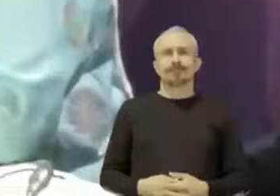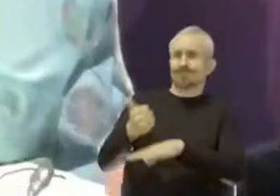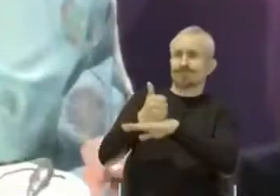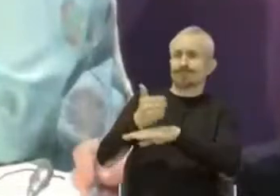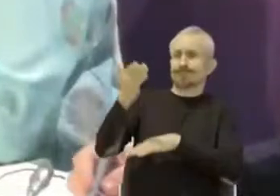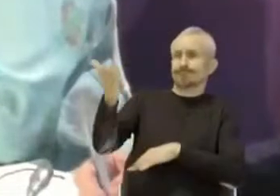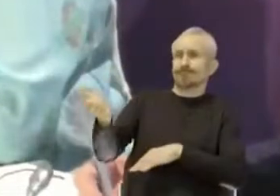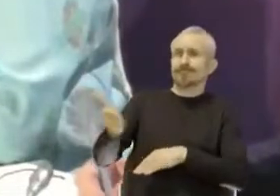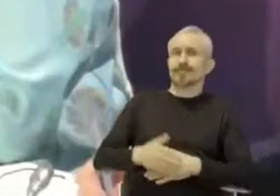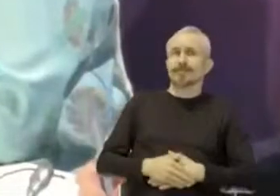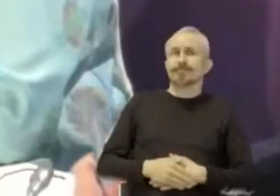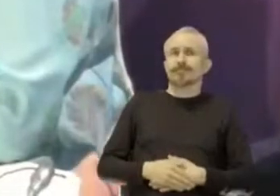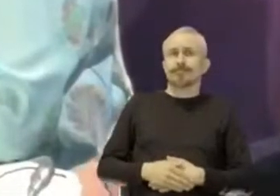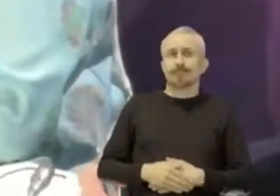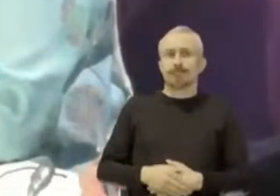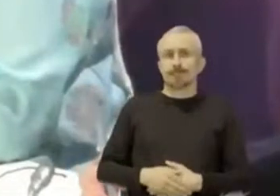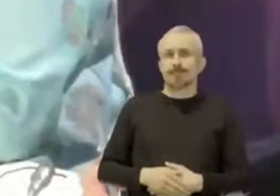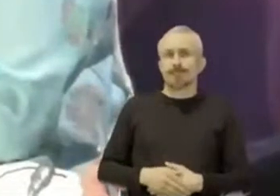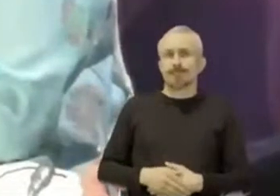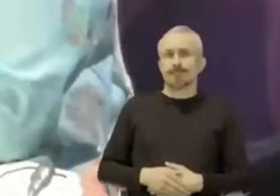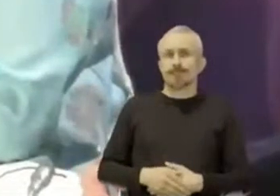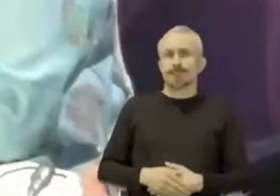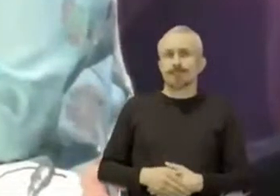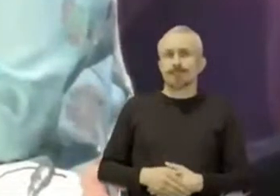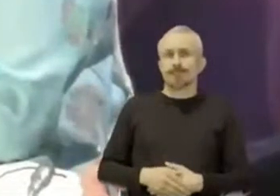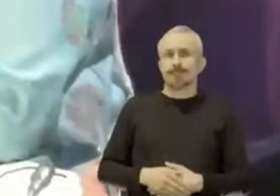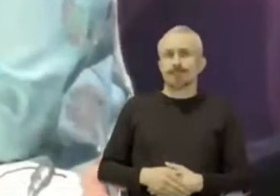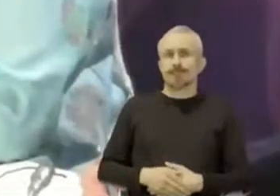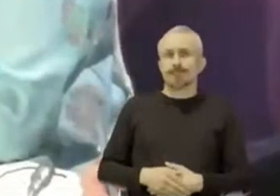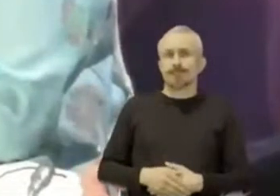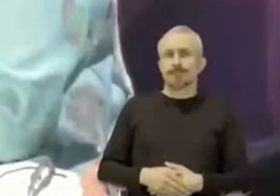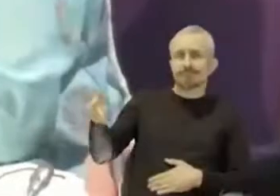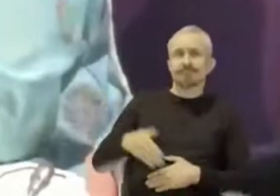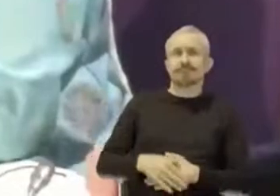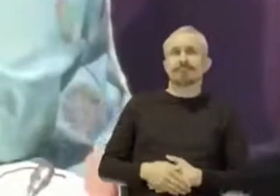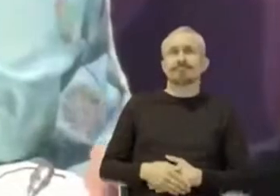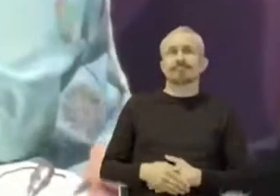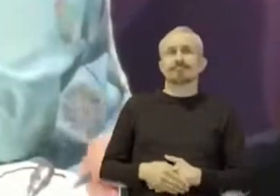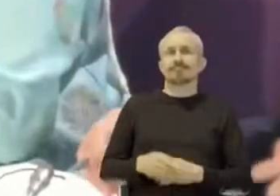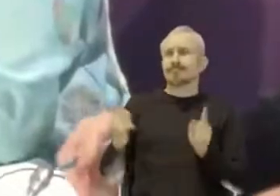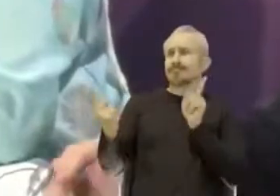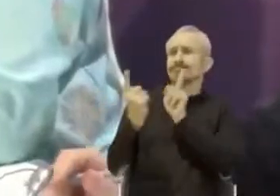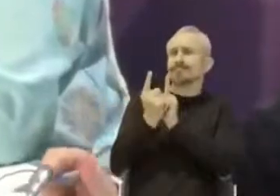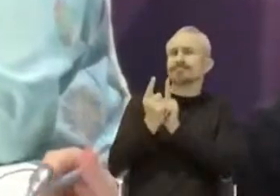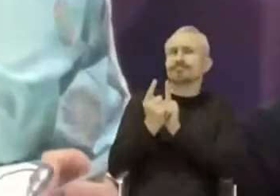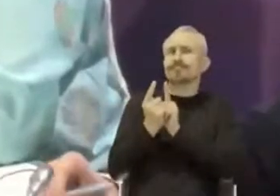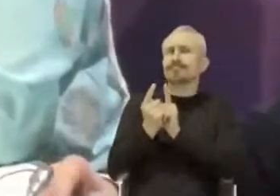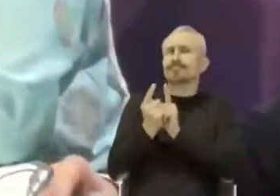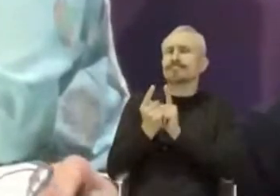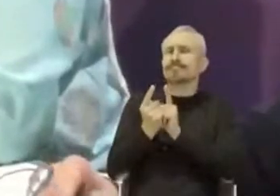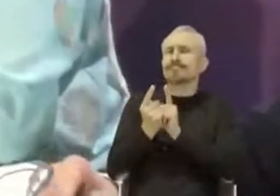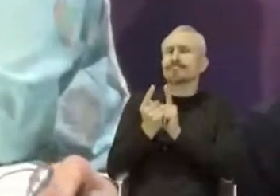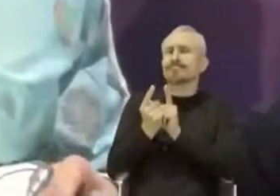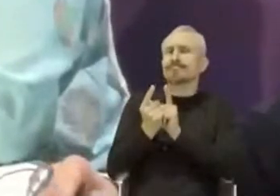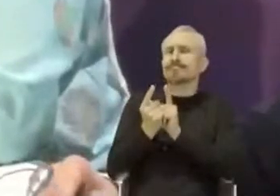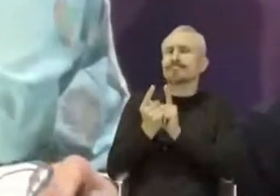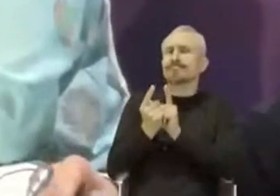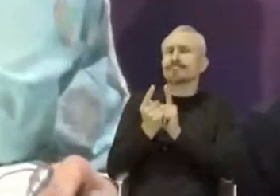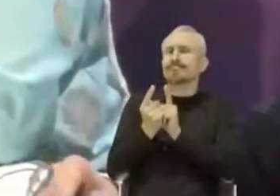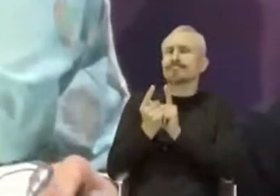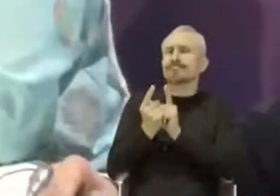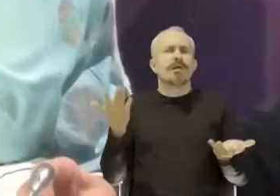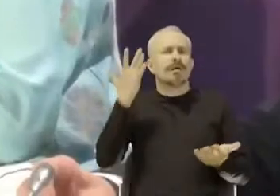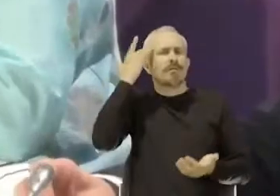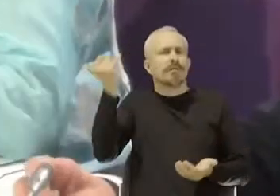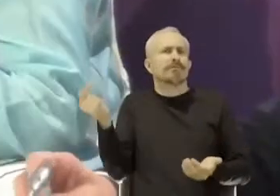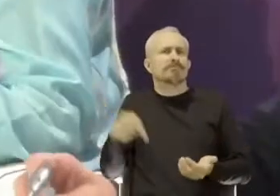high-level meeting to assess progress on the implementation of the new urban agenda on the 28th April 2022